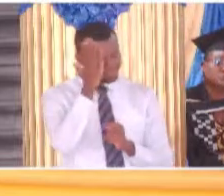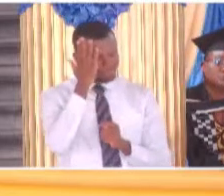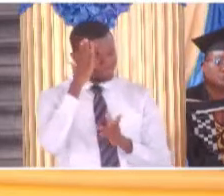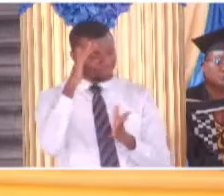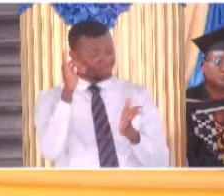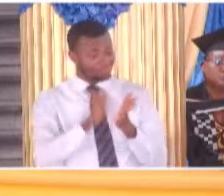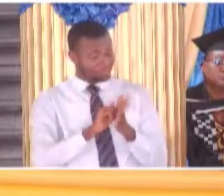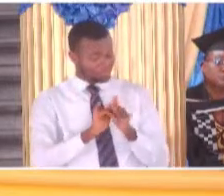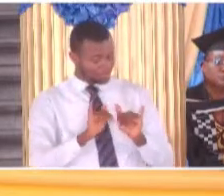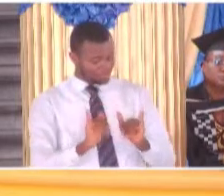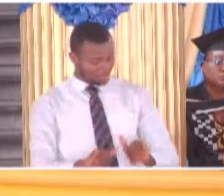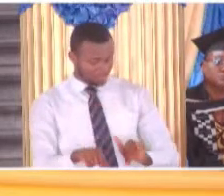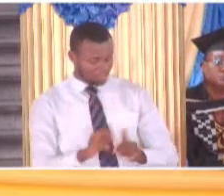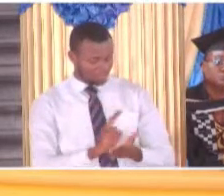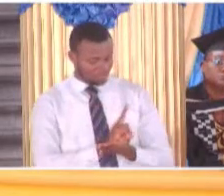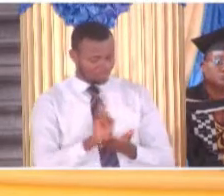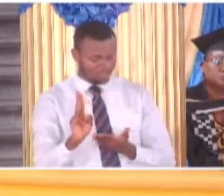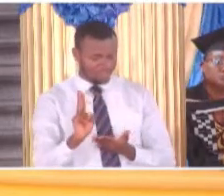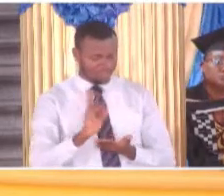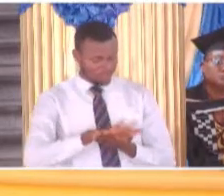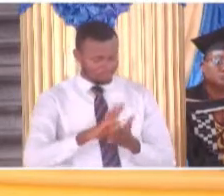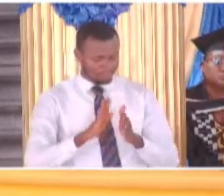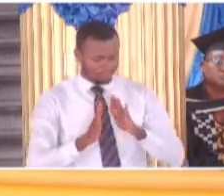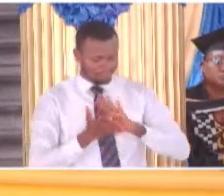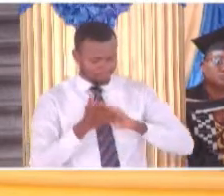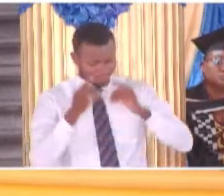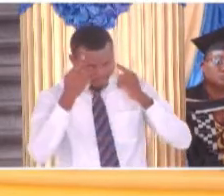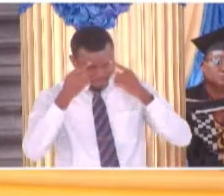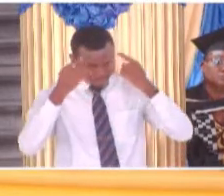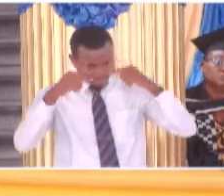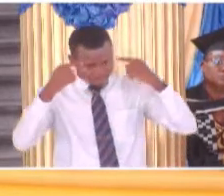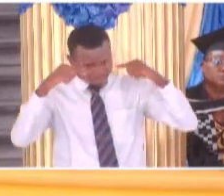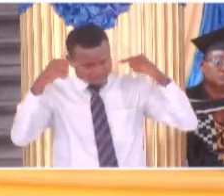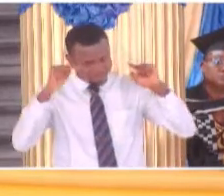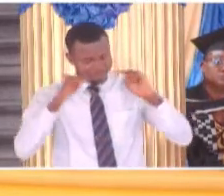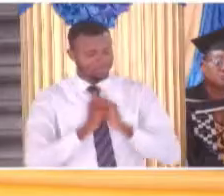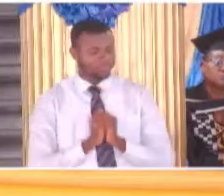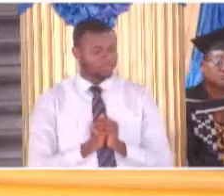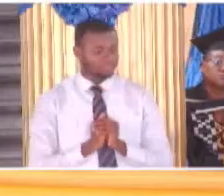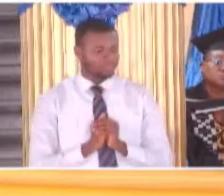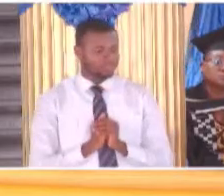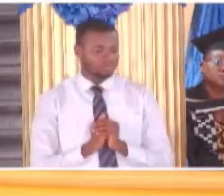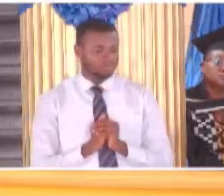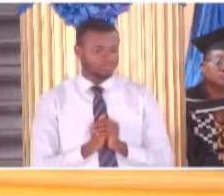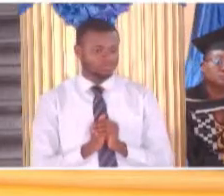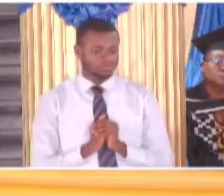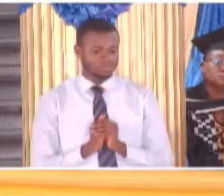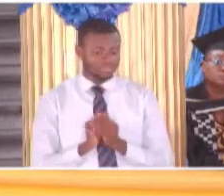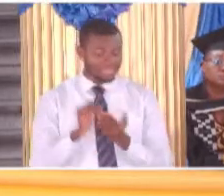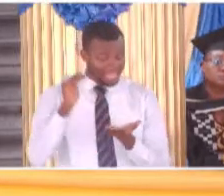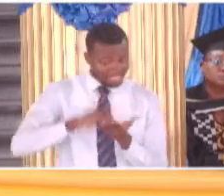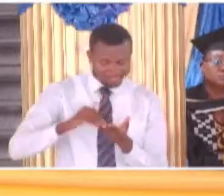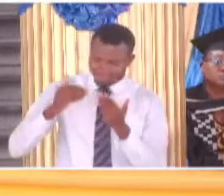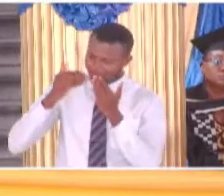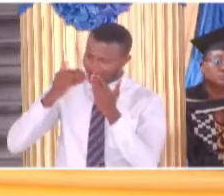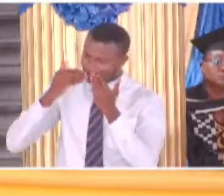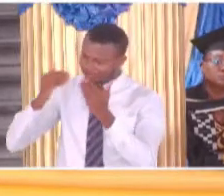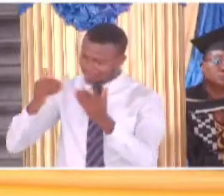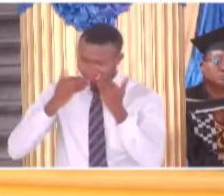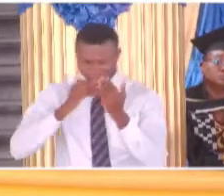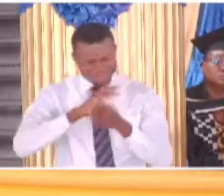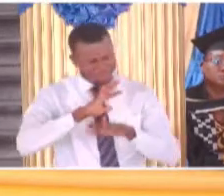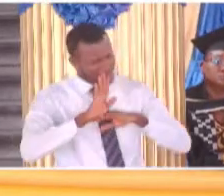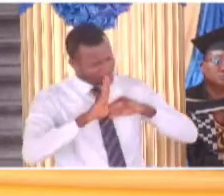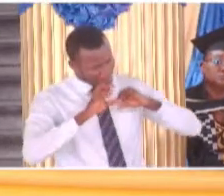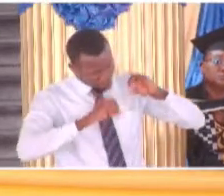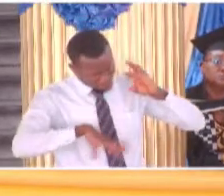your stay in the university was fruitful. We appreciate the efforts that have gone